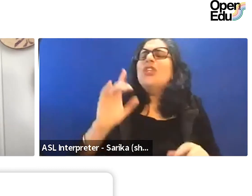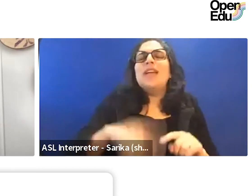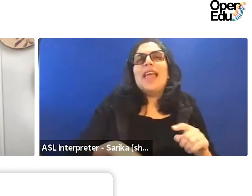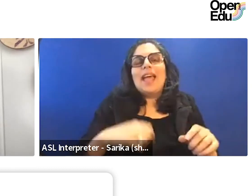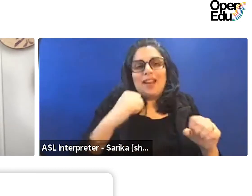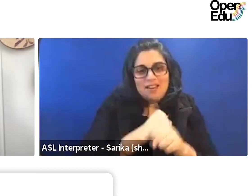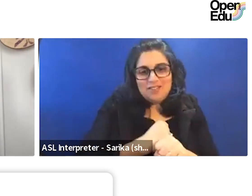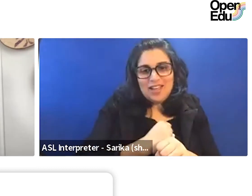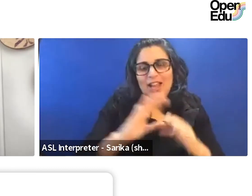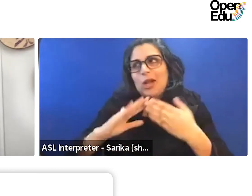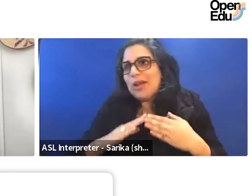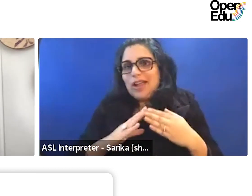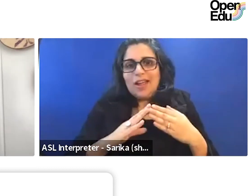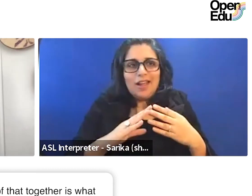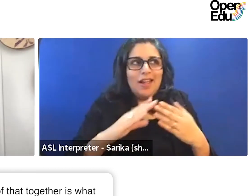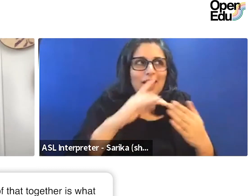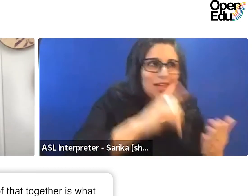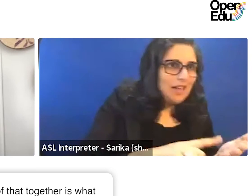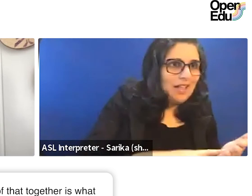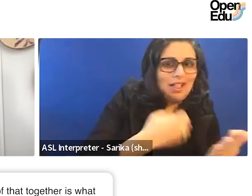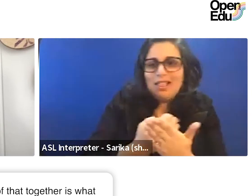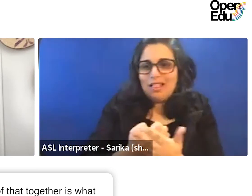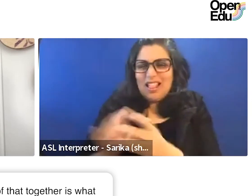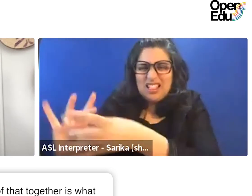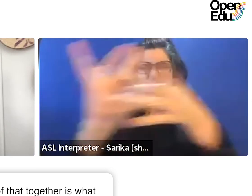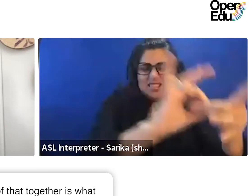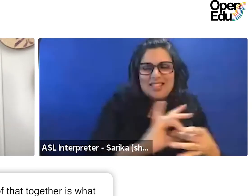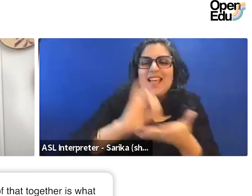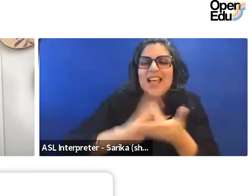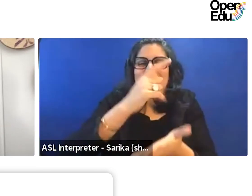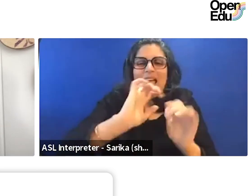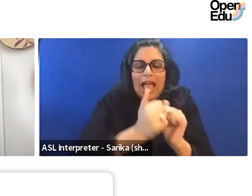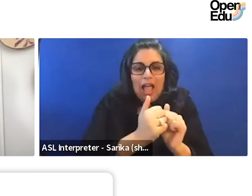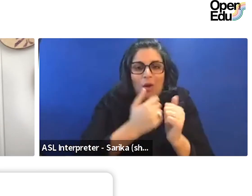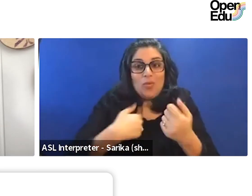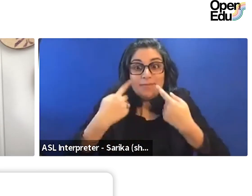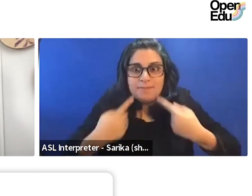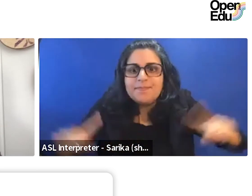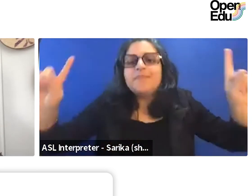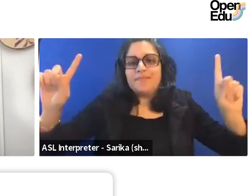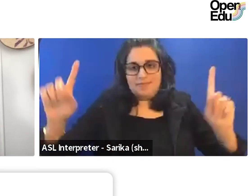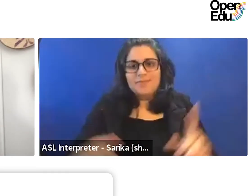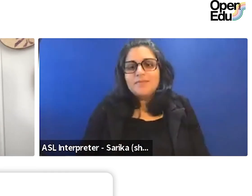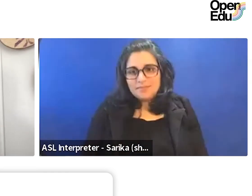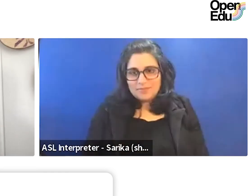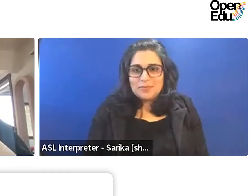and community and research. All of that together is what makes this the most effective campaign that it could be.